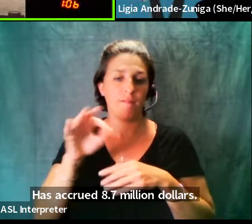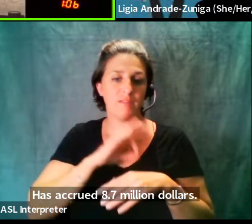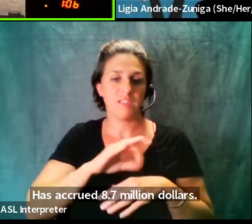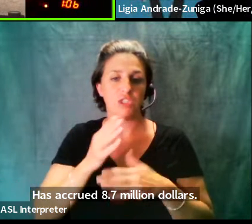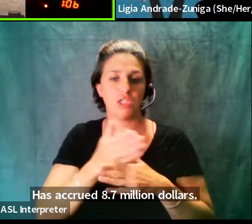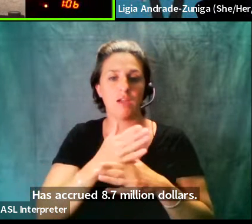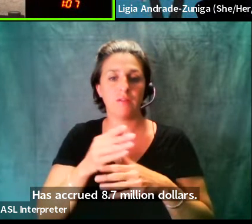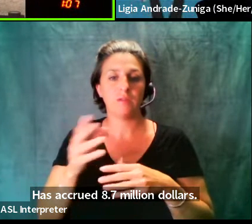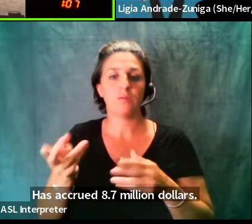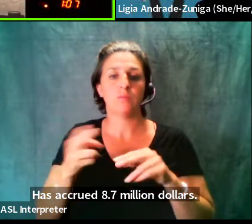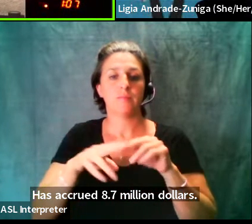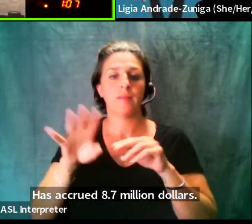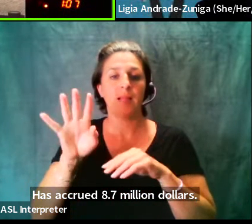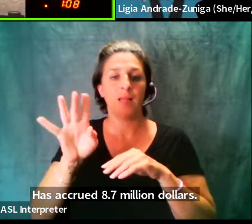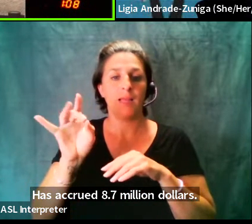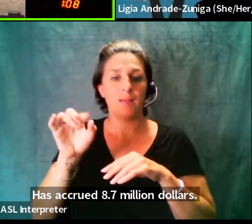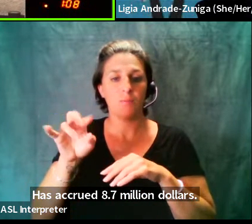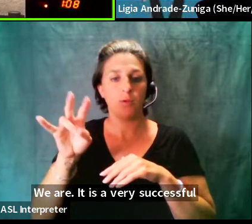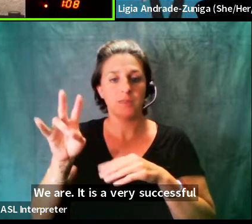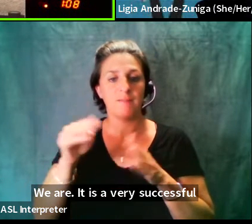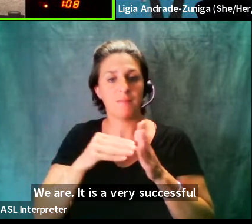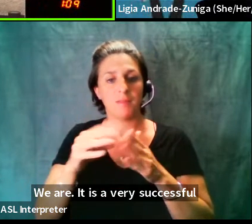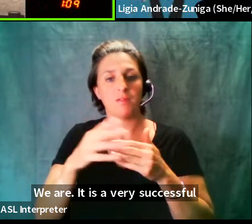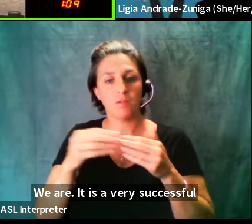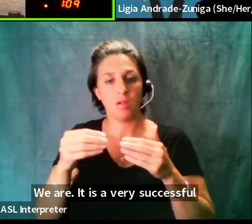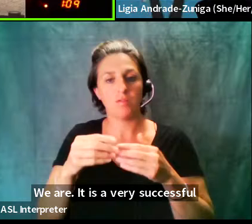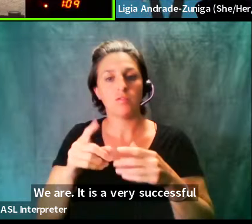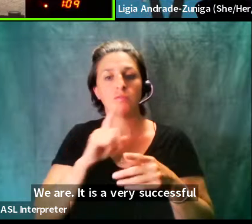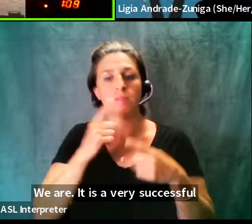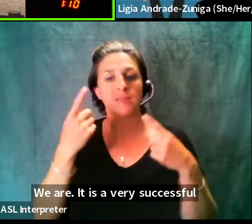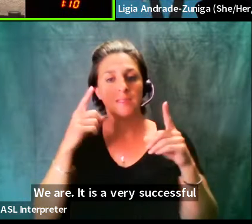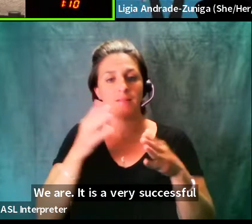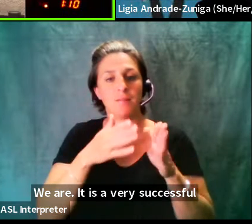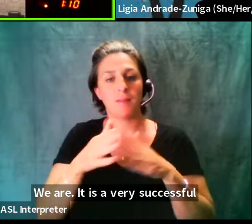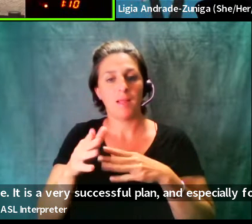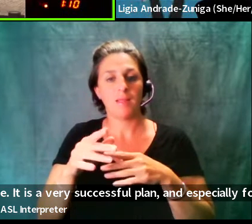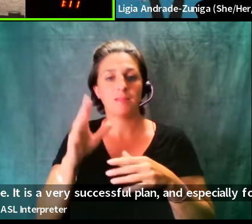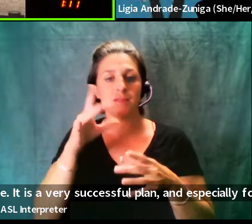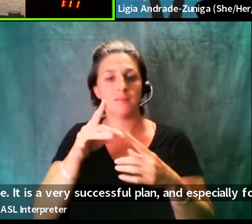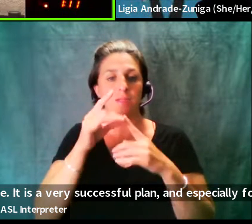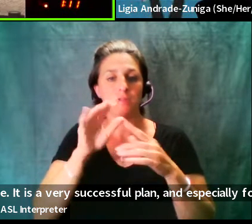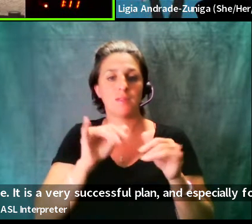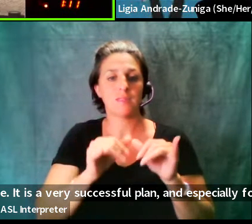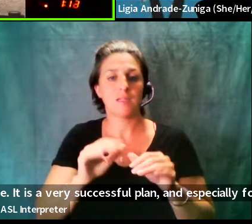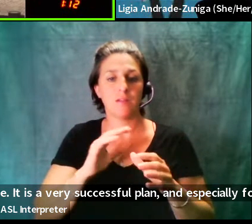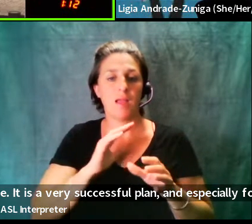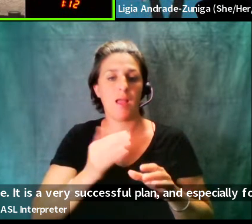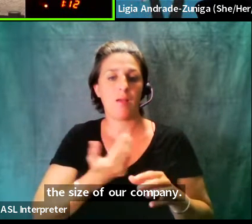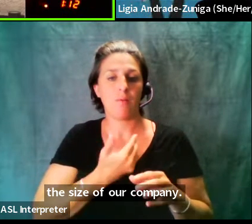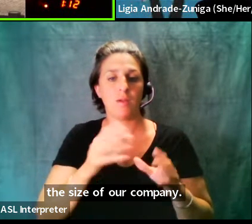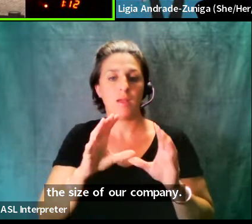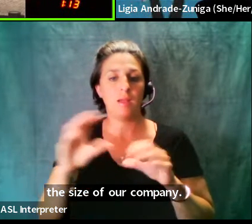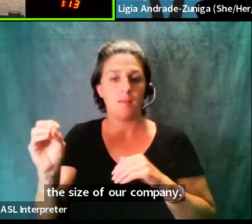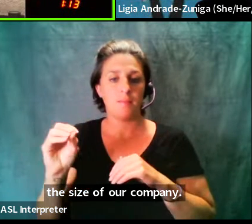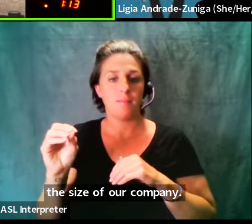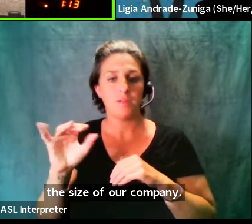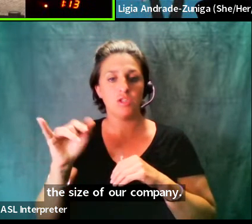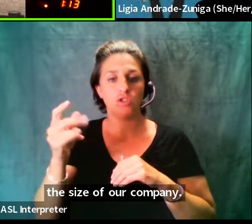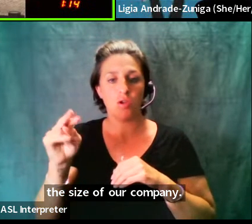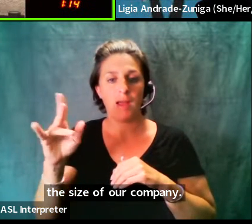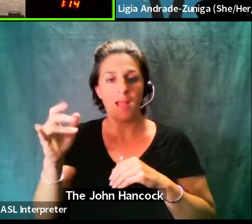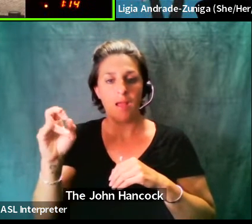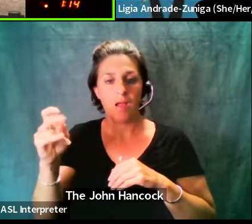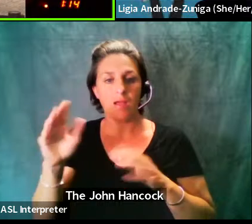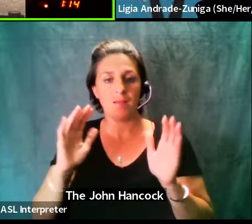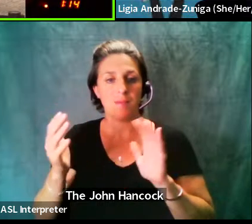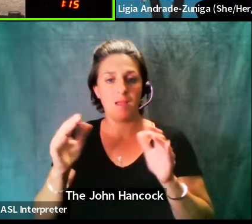It is a very successful plan, and especially for the size of our company. The John Hancock comparative block for that same size